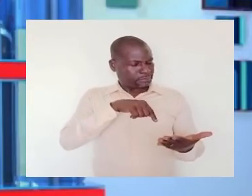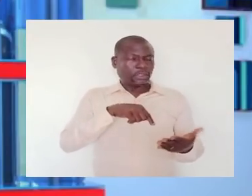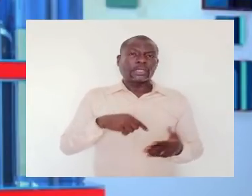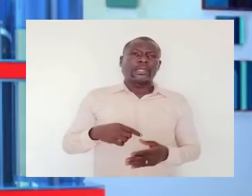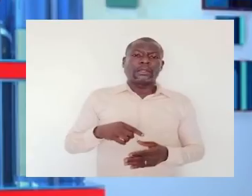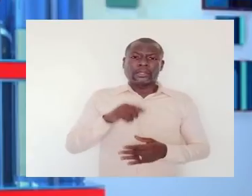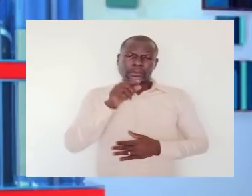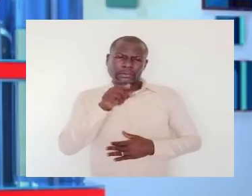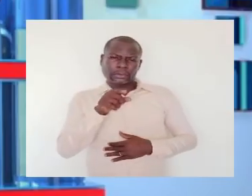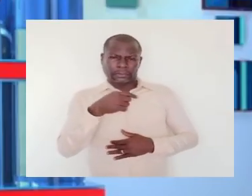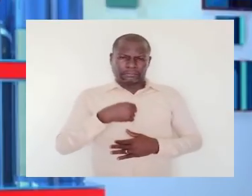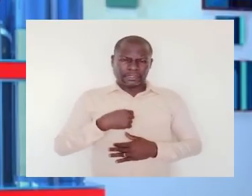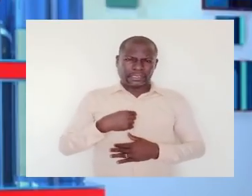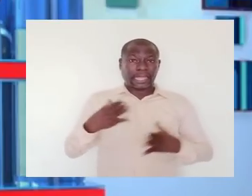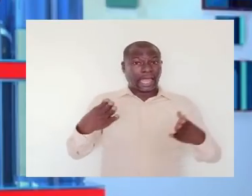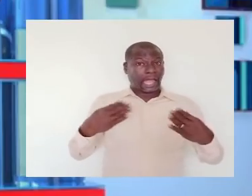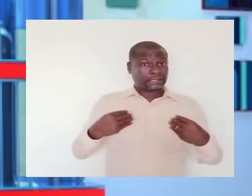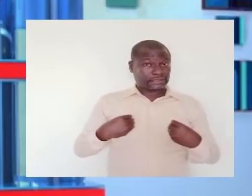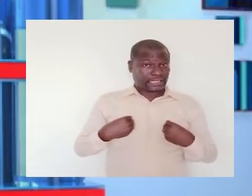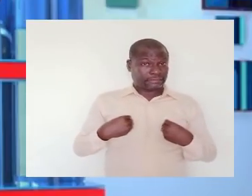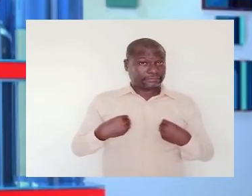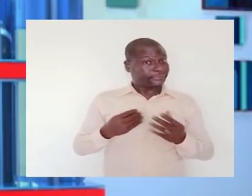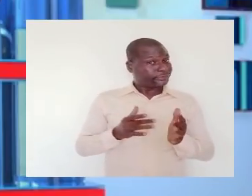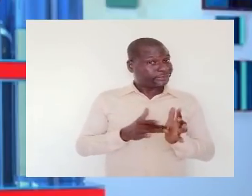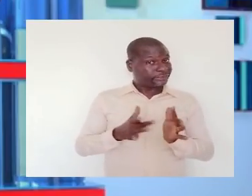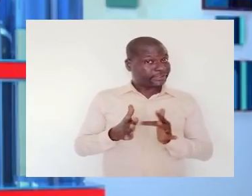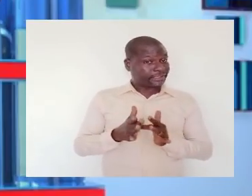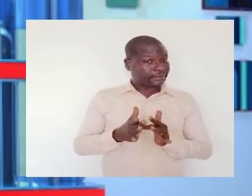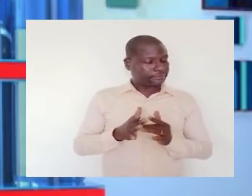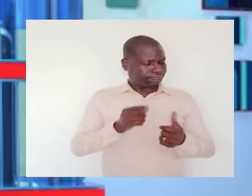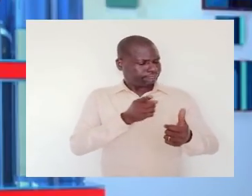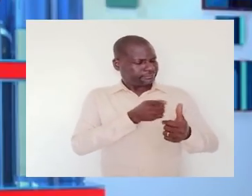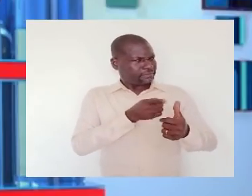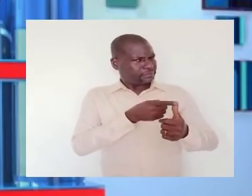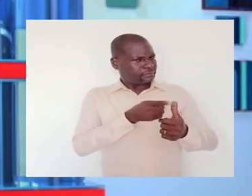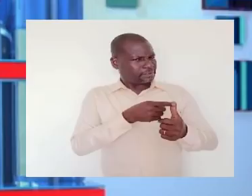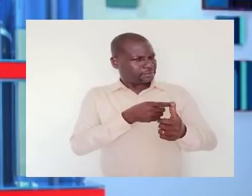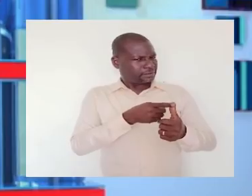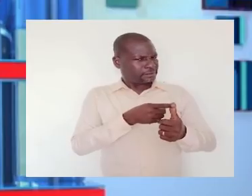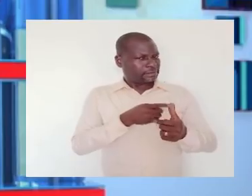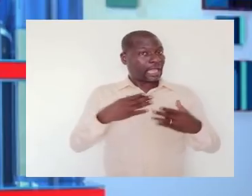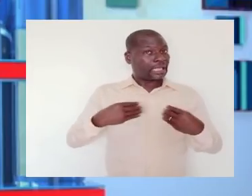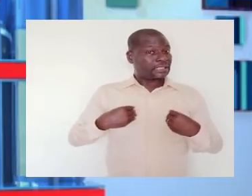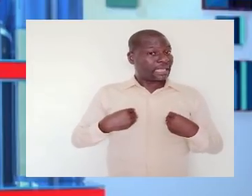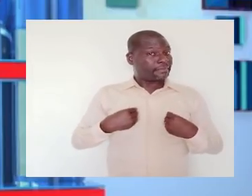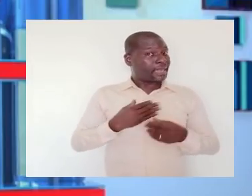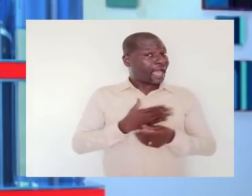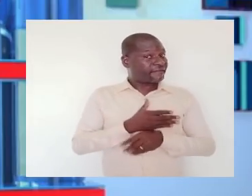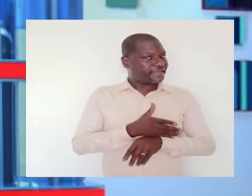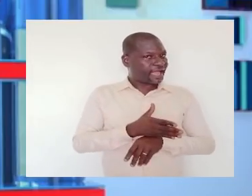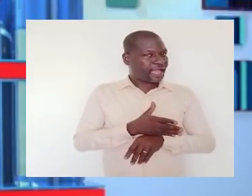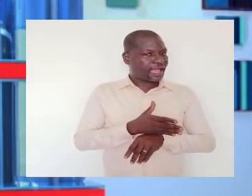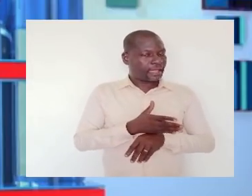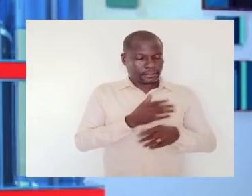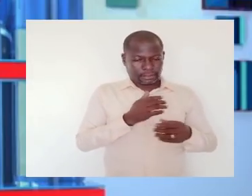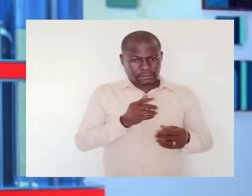biara a oje ewrade yesu kristo edie no anamon a etwa to e masa onipa no ebeye o kristo ni